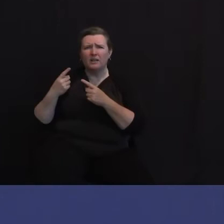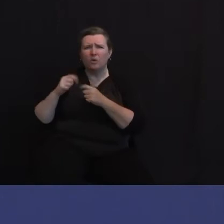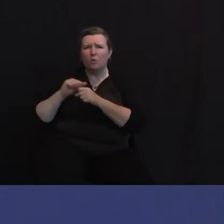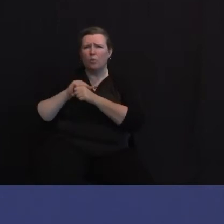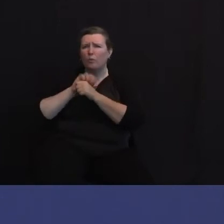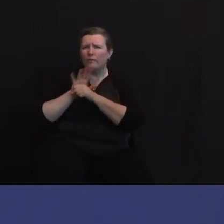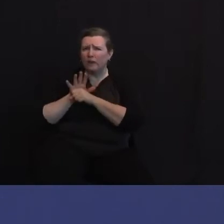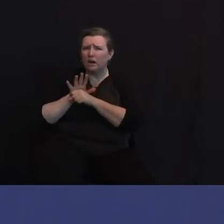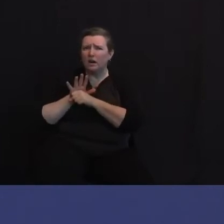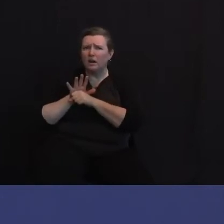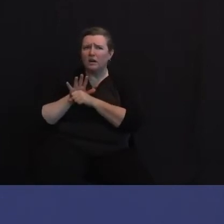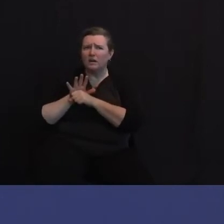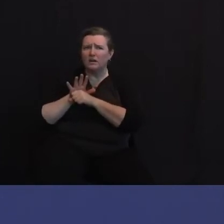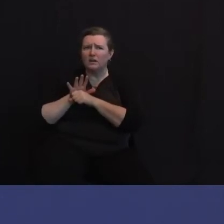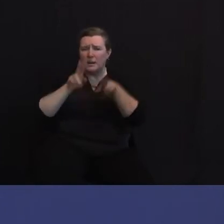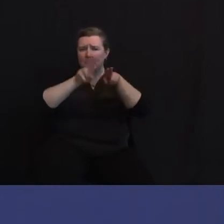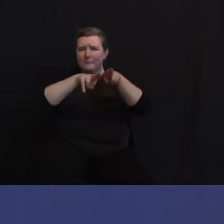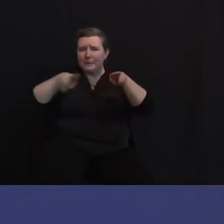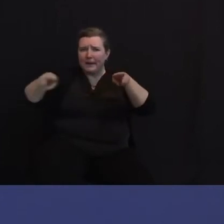beds?